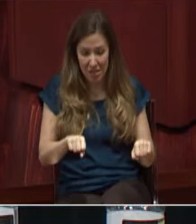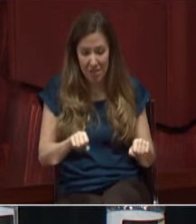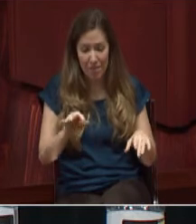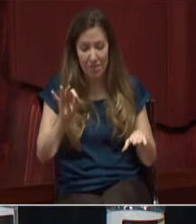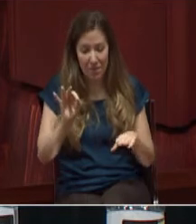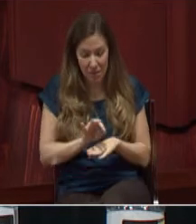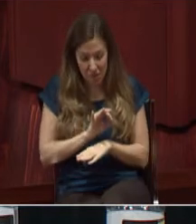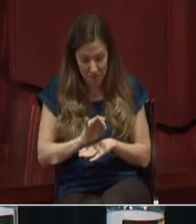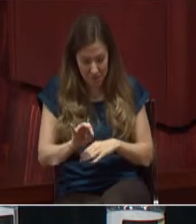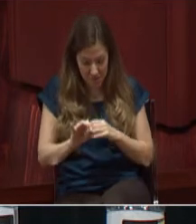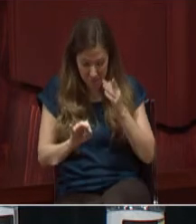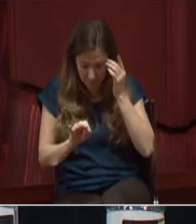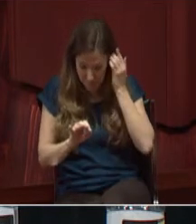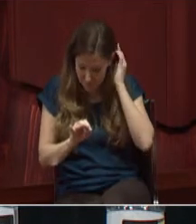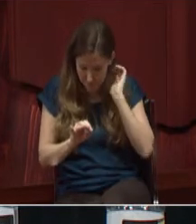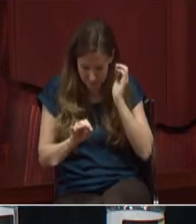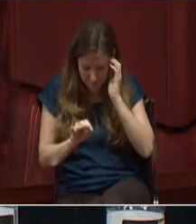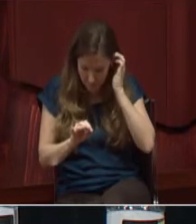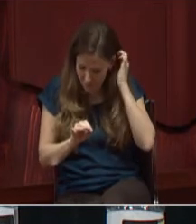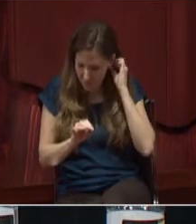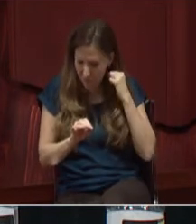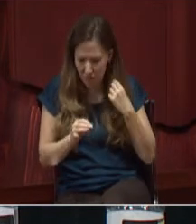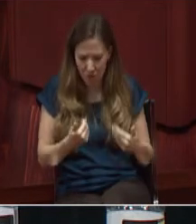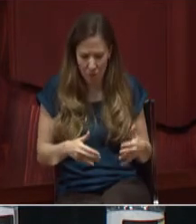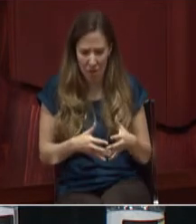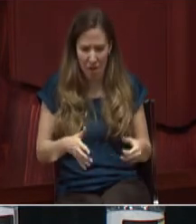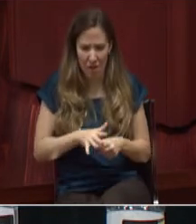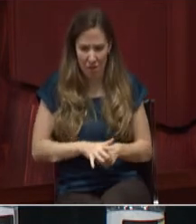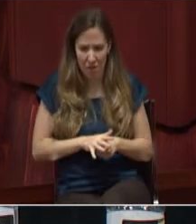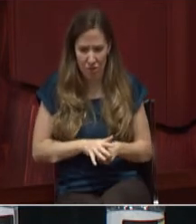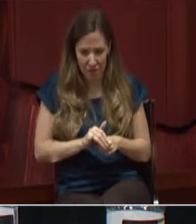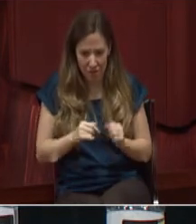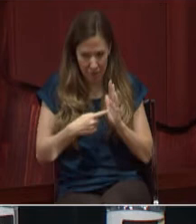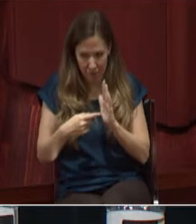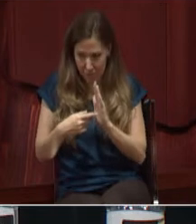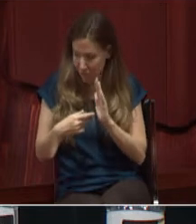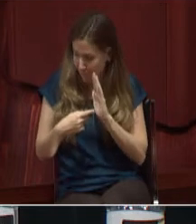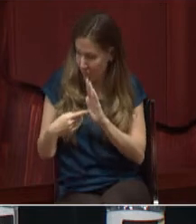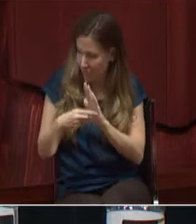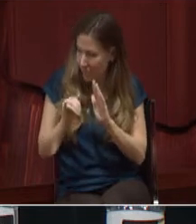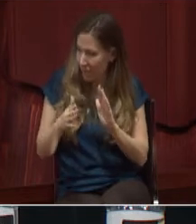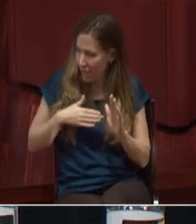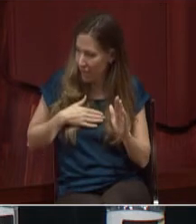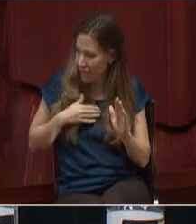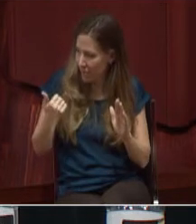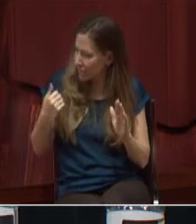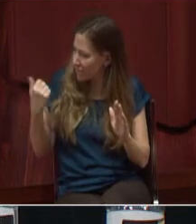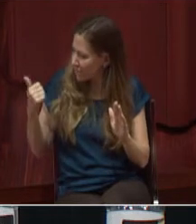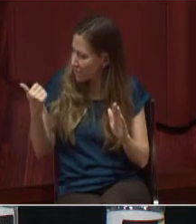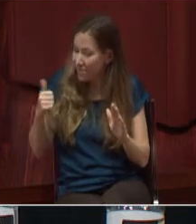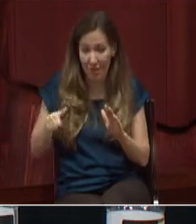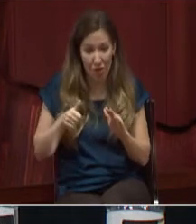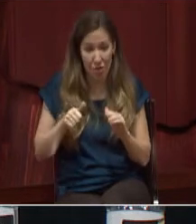functioned with huge elements of tension, as has been pointed out by my colleagues here. Yes, indeed. But the